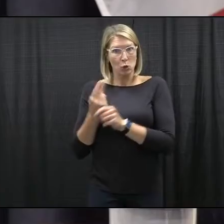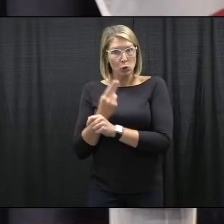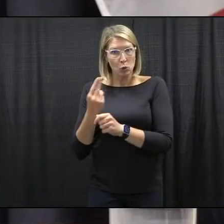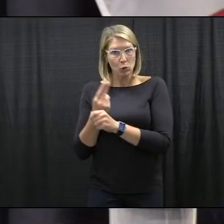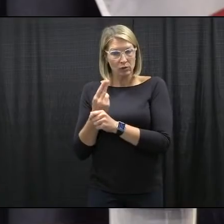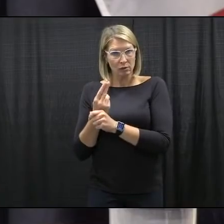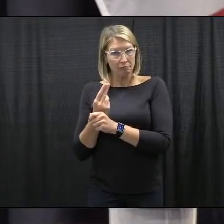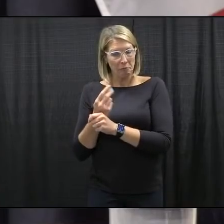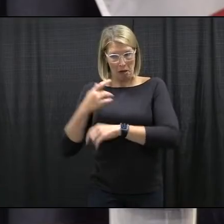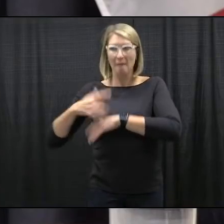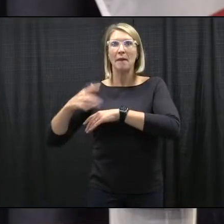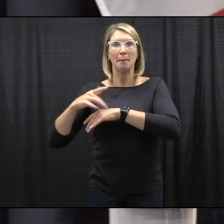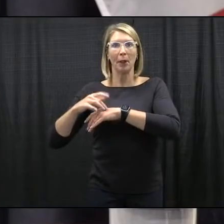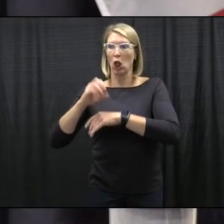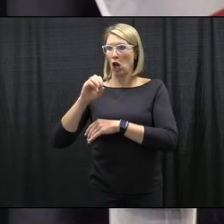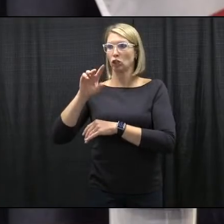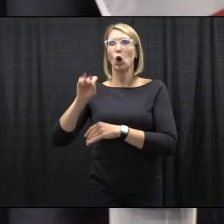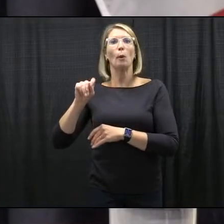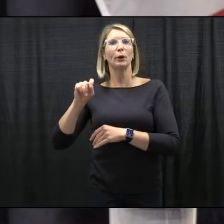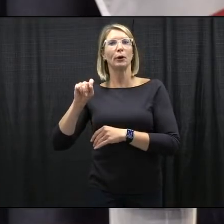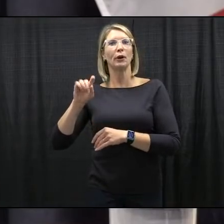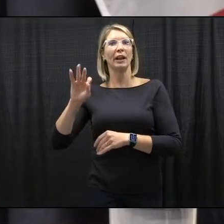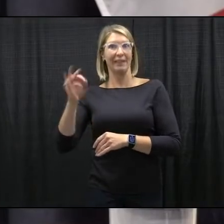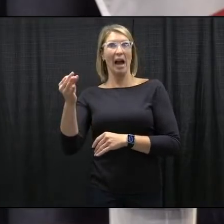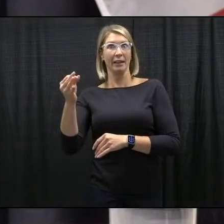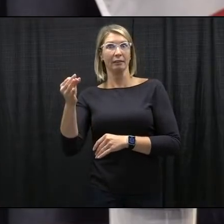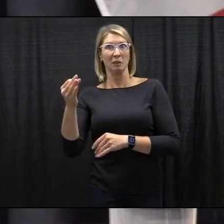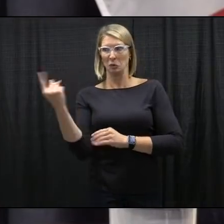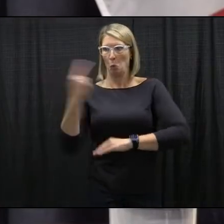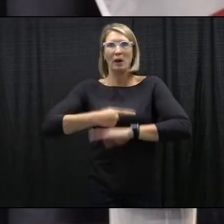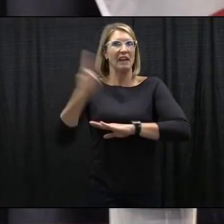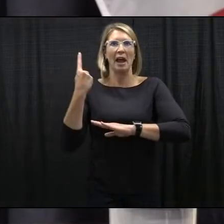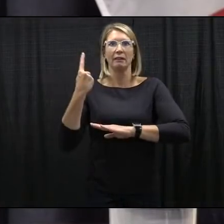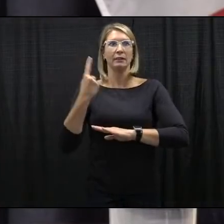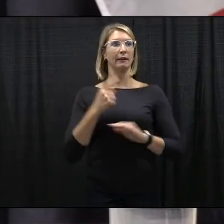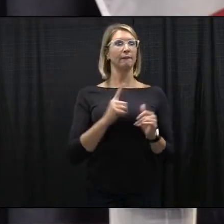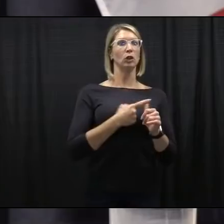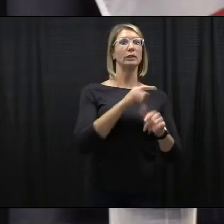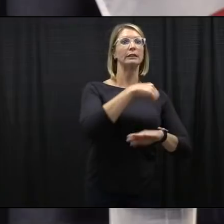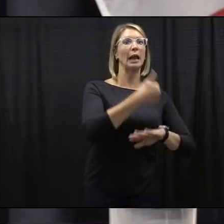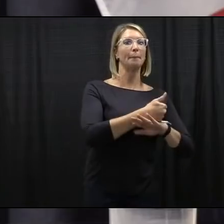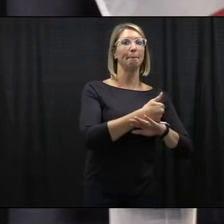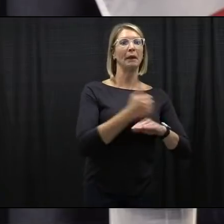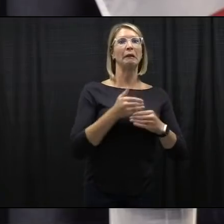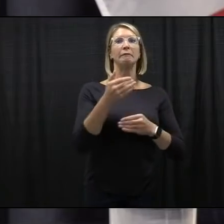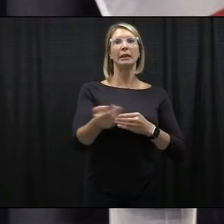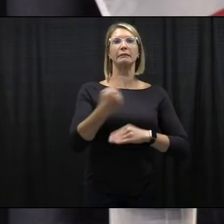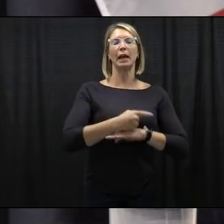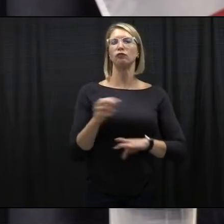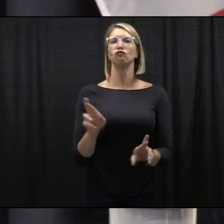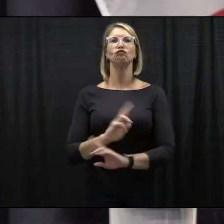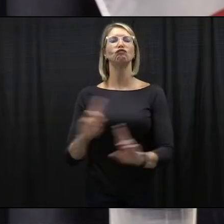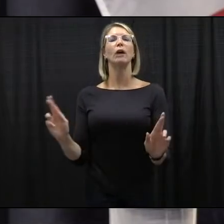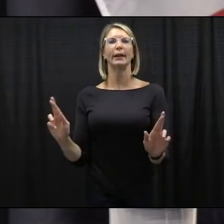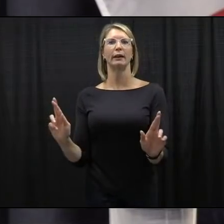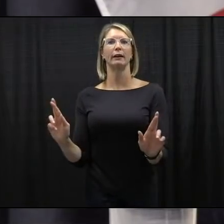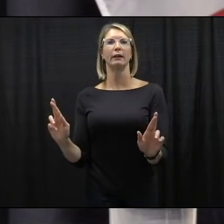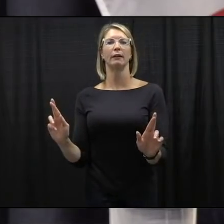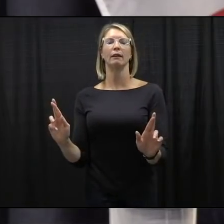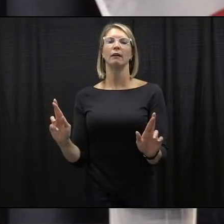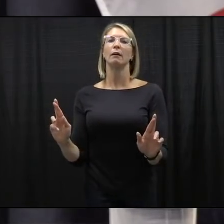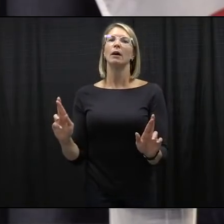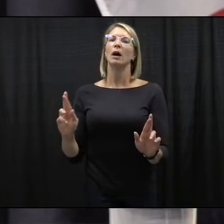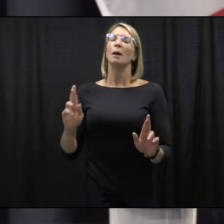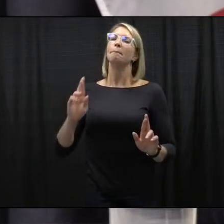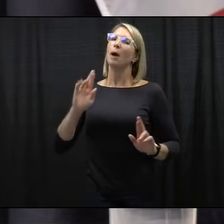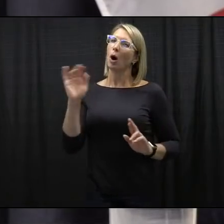be circumstances later, depending on case counts and vaccination rates in the community and other epidemiological factors